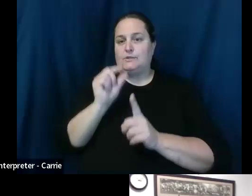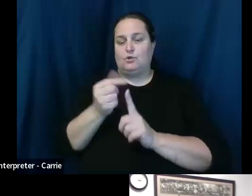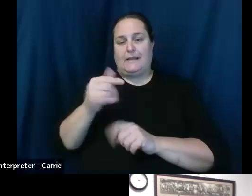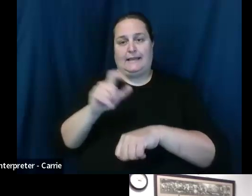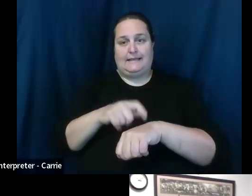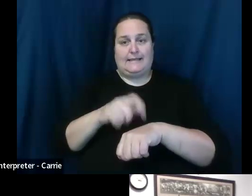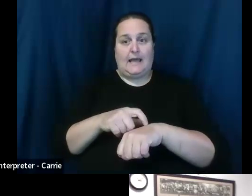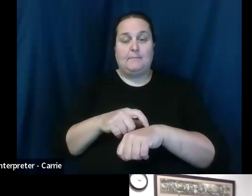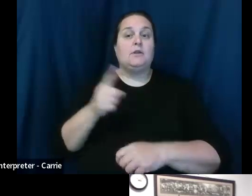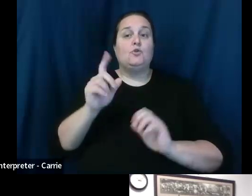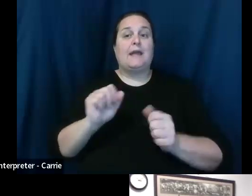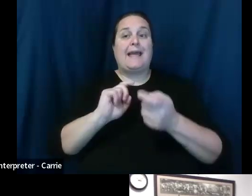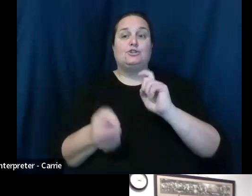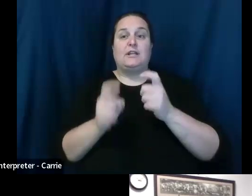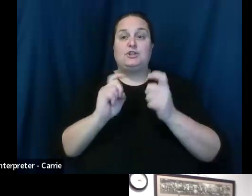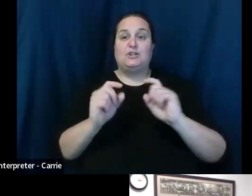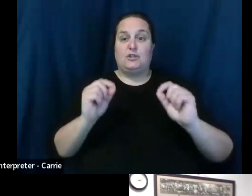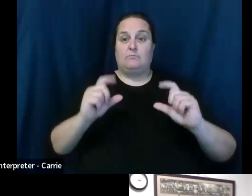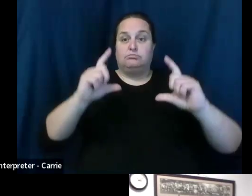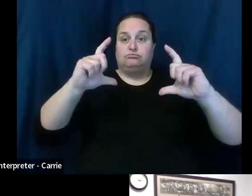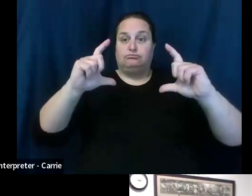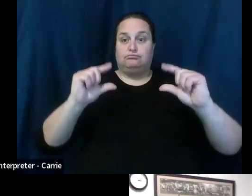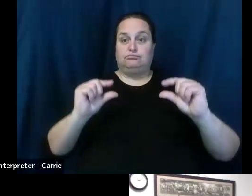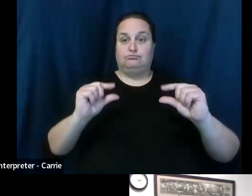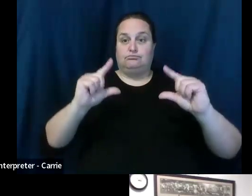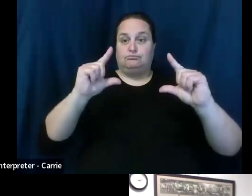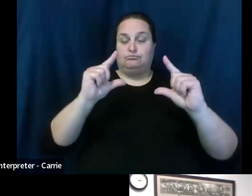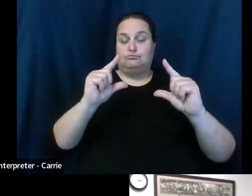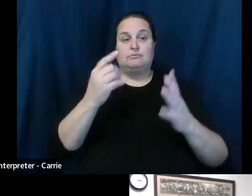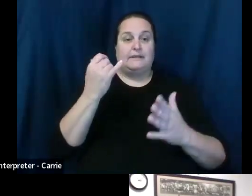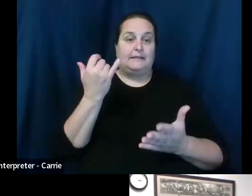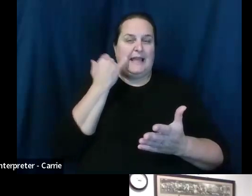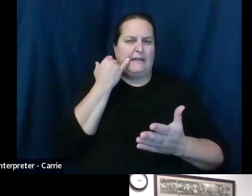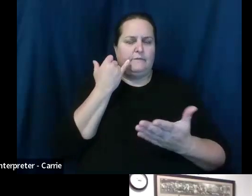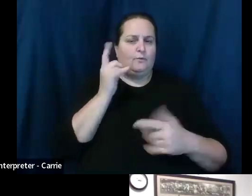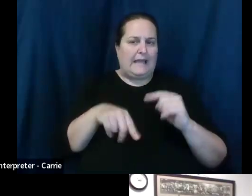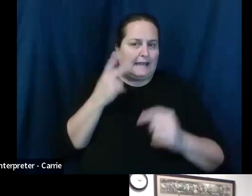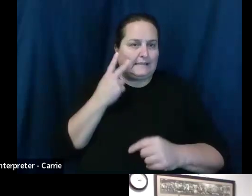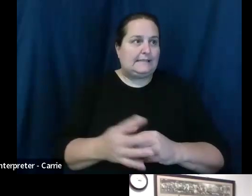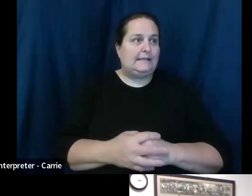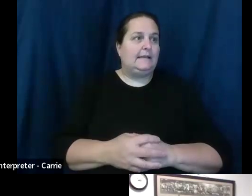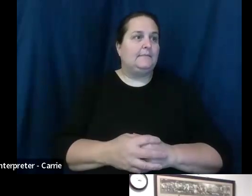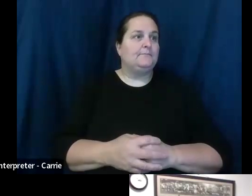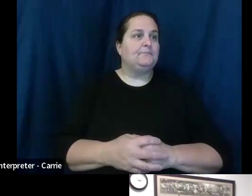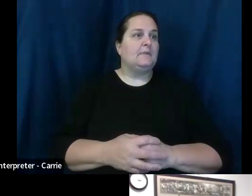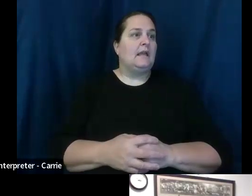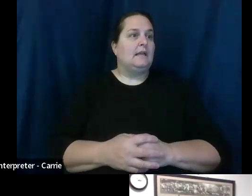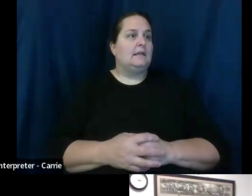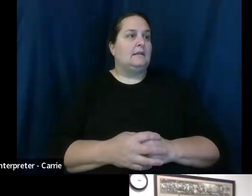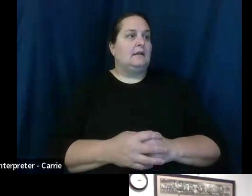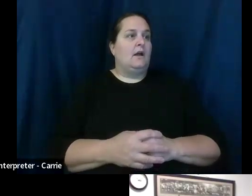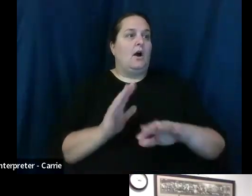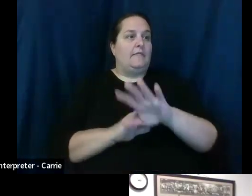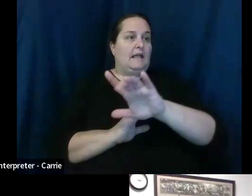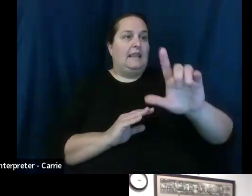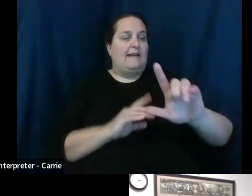the website. On the left side of the website, there are buttons that will take you to each of the 5 steps. Below that are